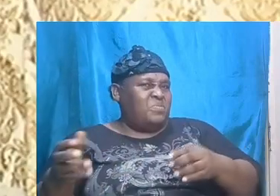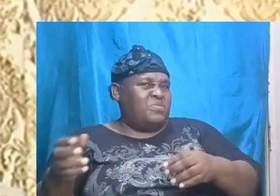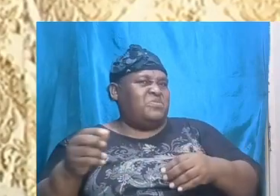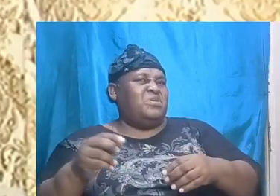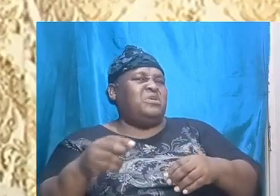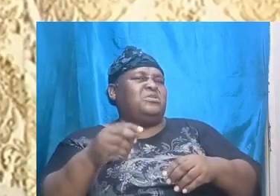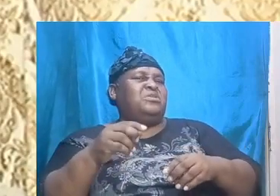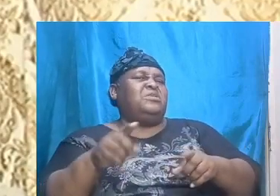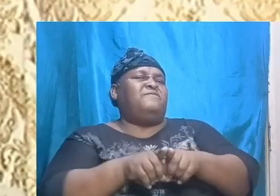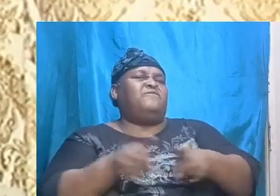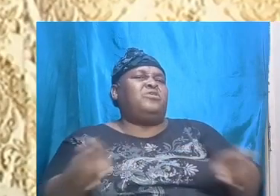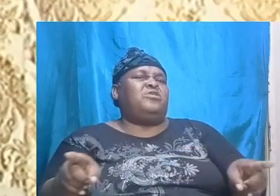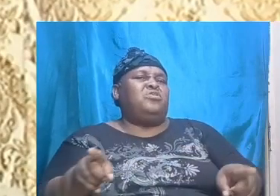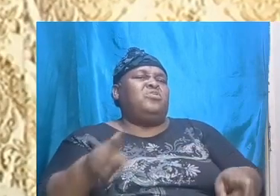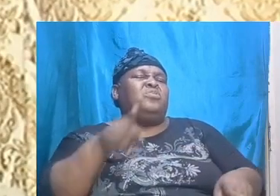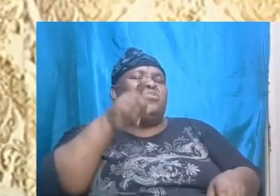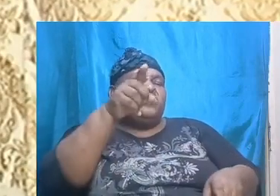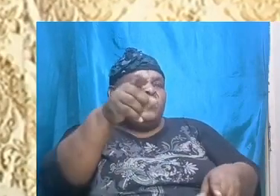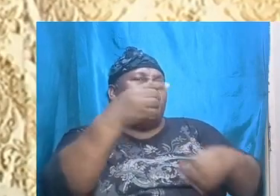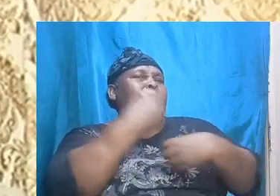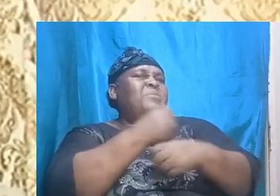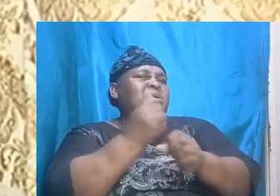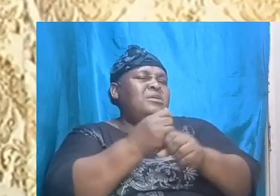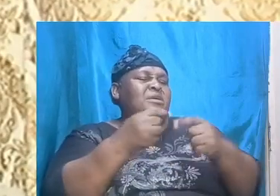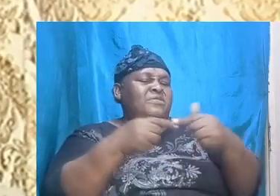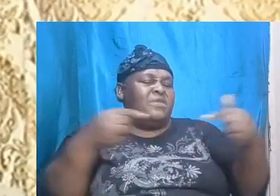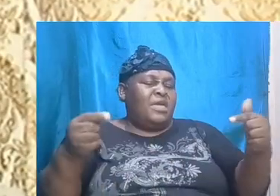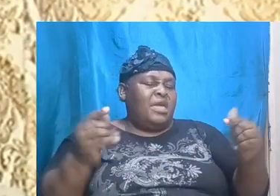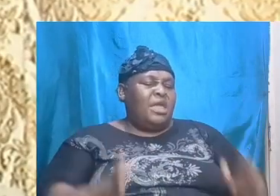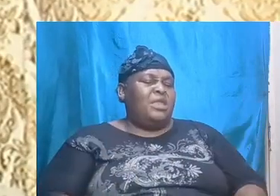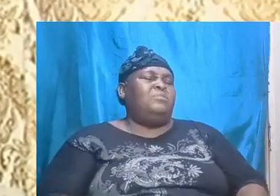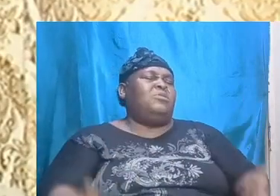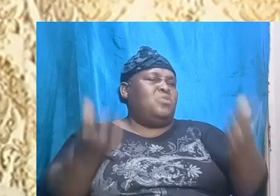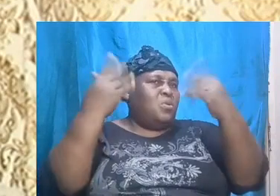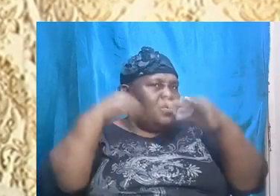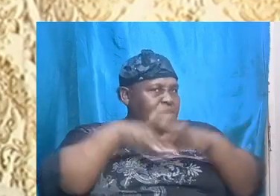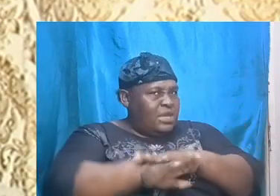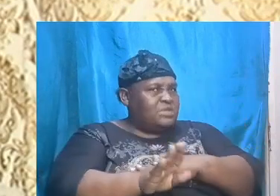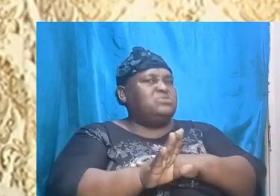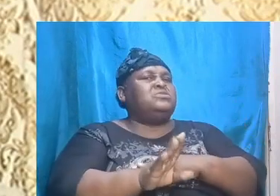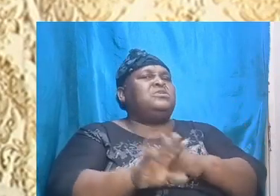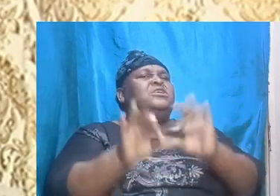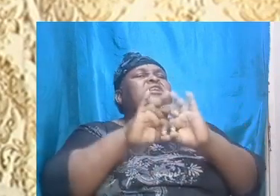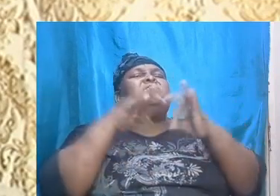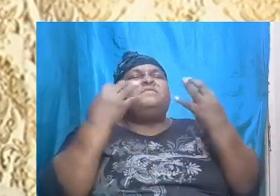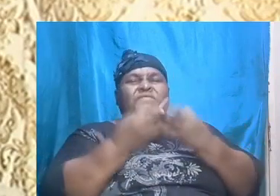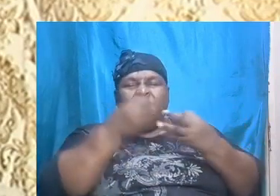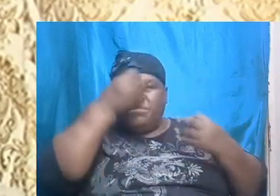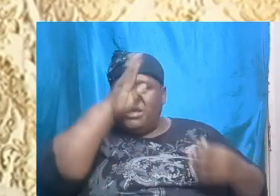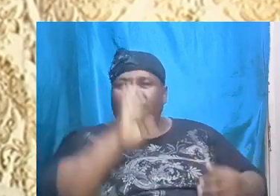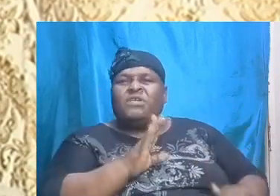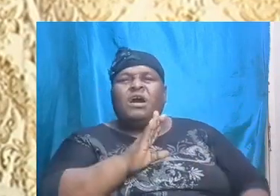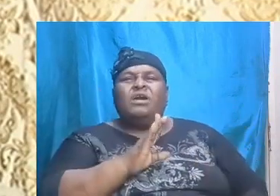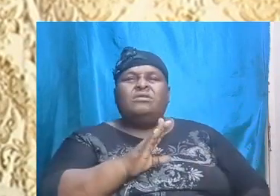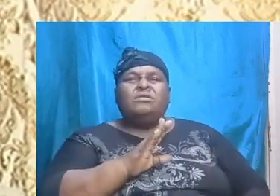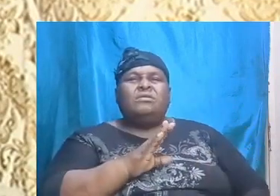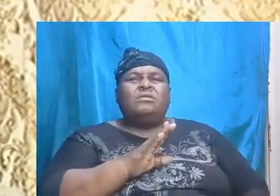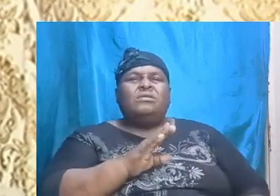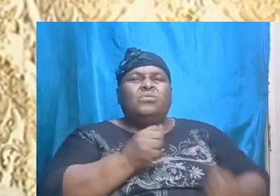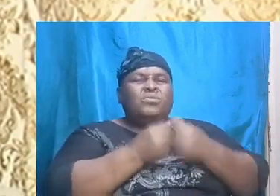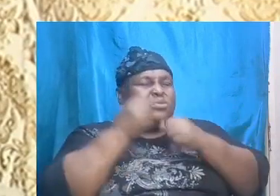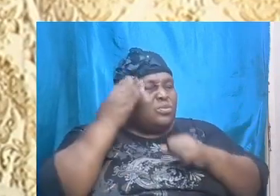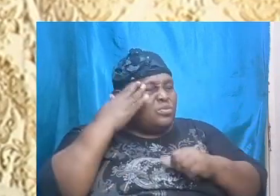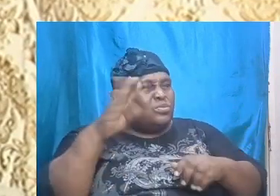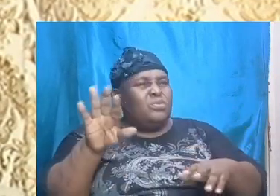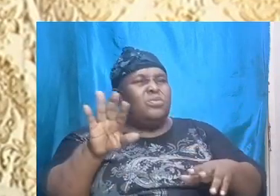you are allowing the enemy to come into the body undetected. Amen. You can remember, Achan practically